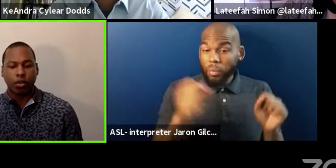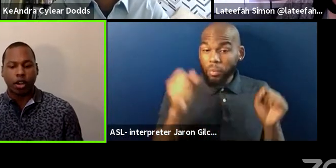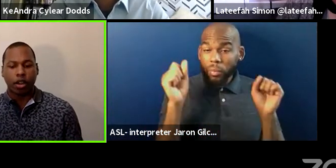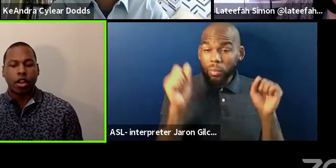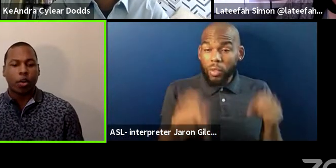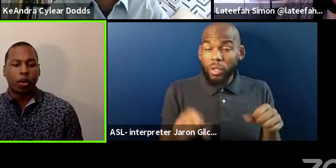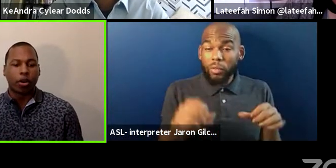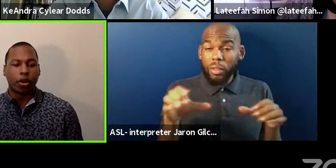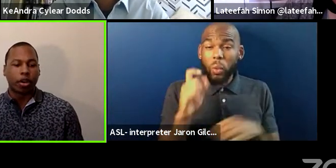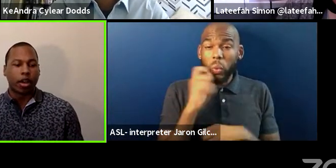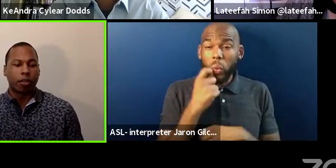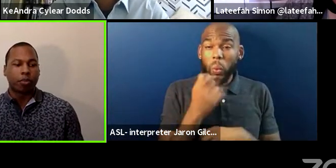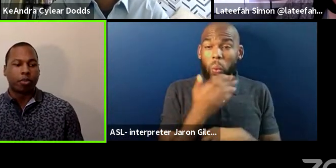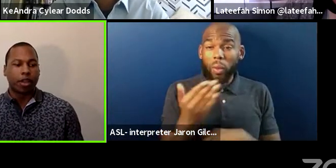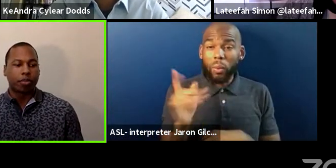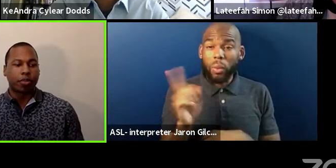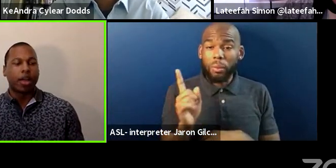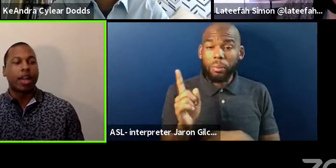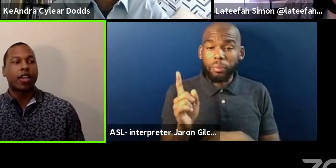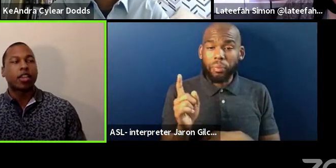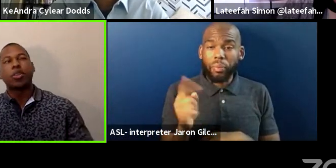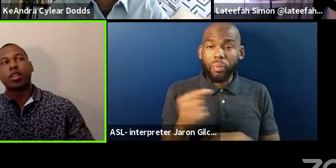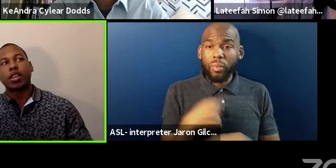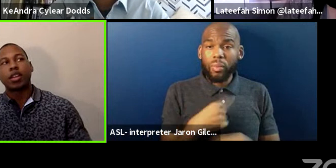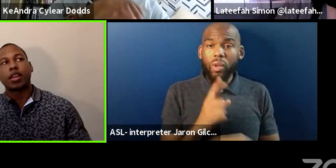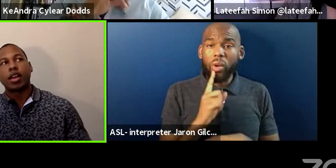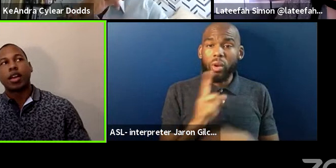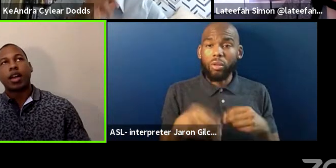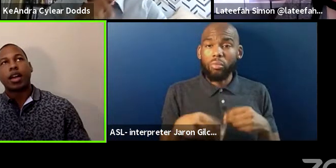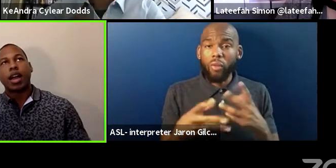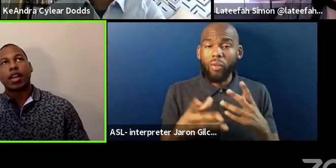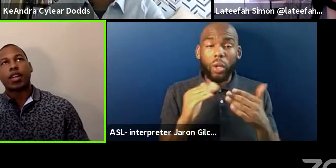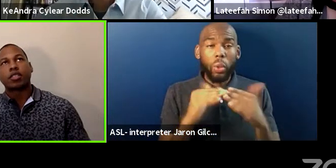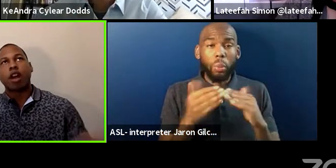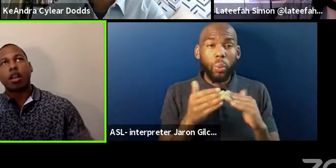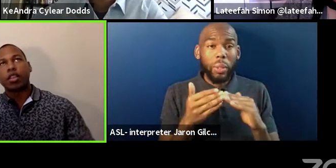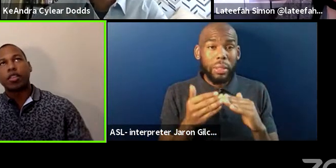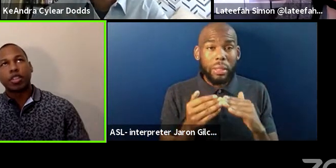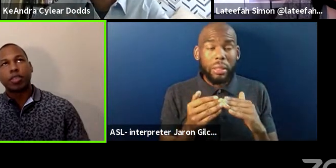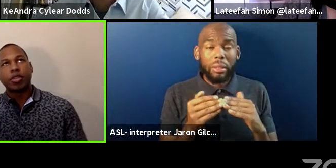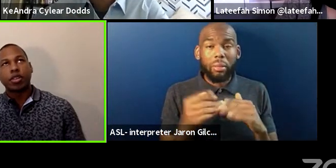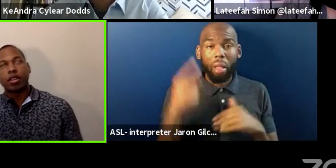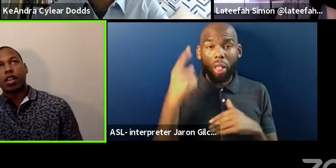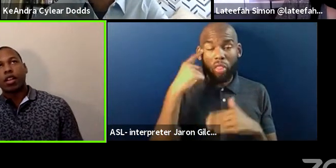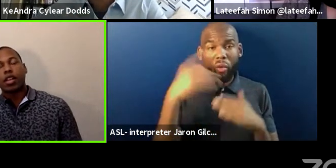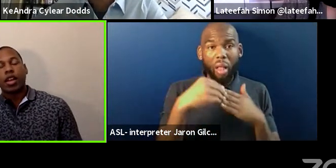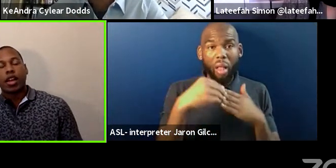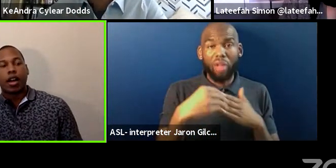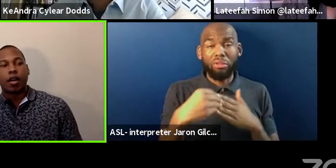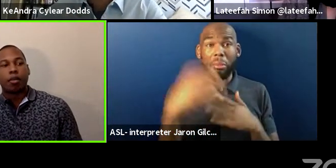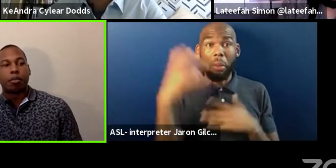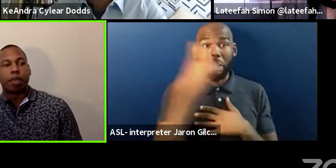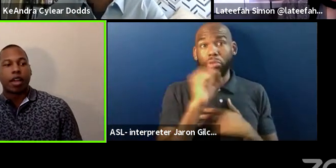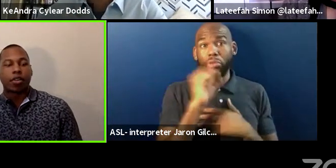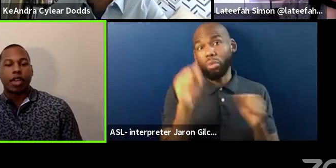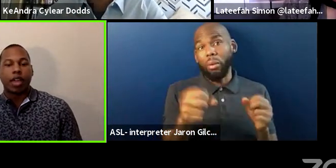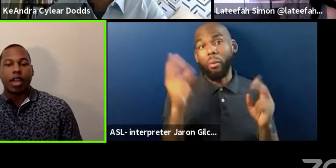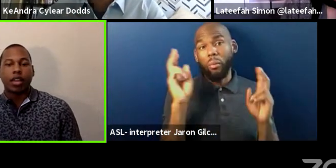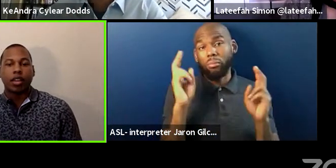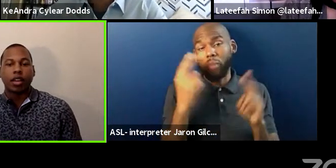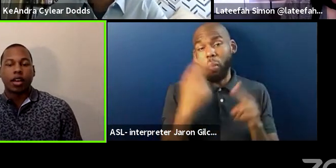cool thing where we're providing community, I guess, thought leadership, you could call it,